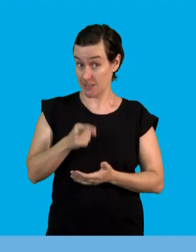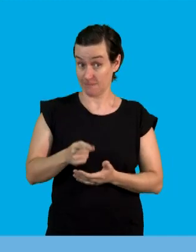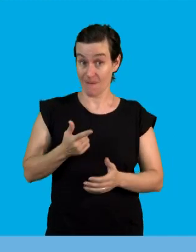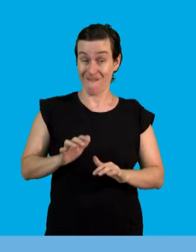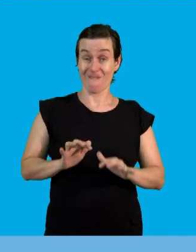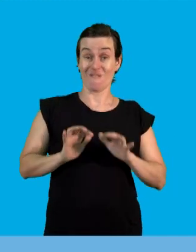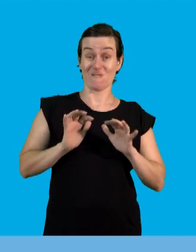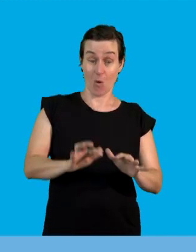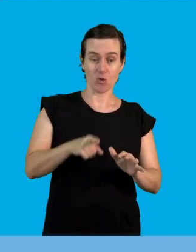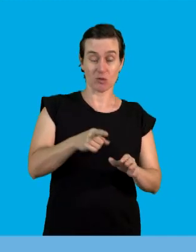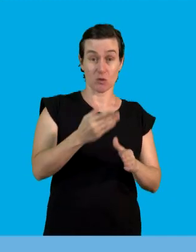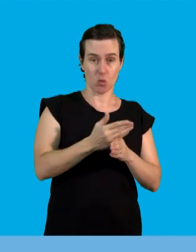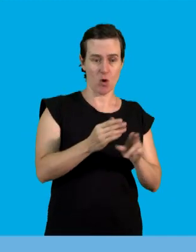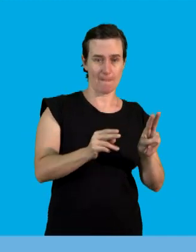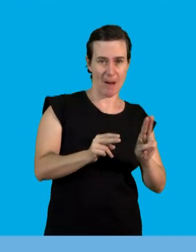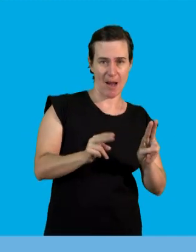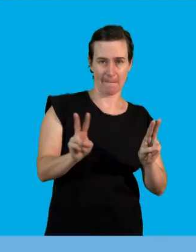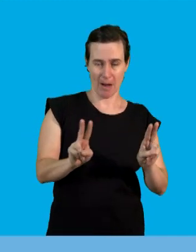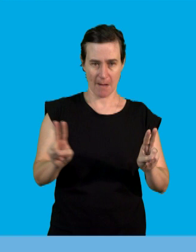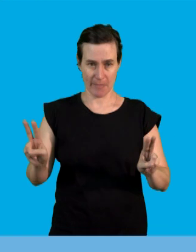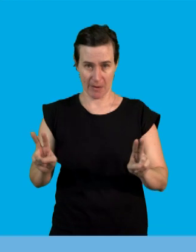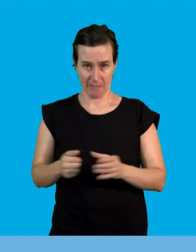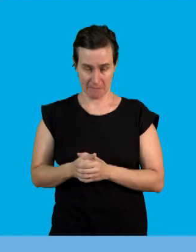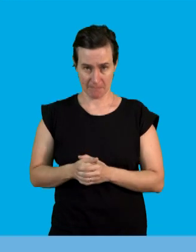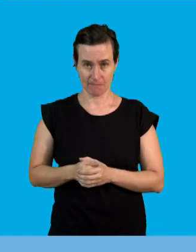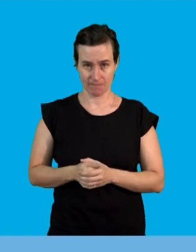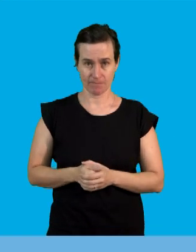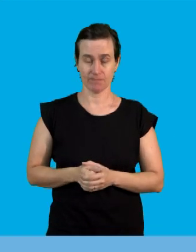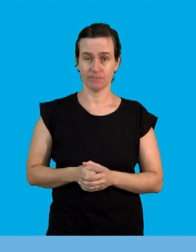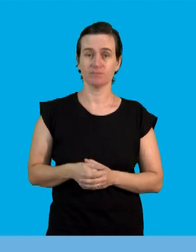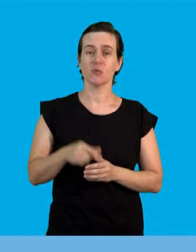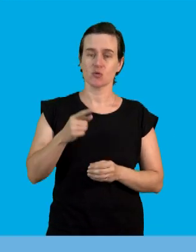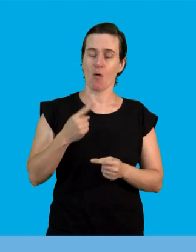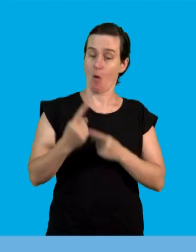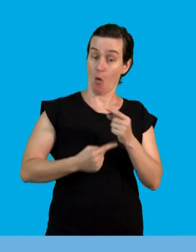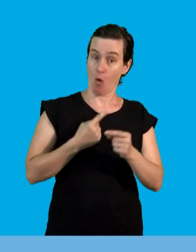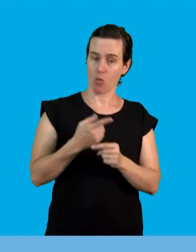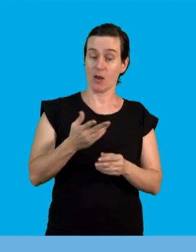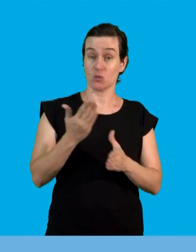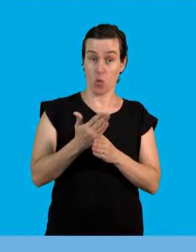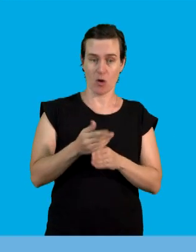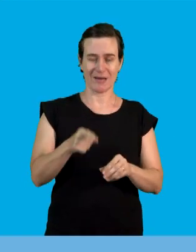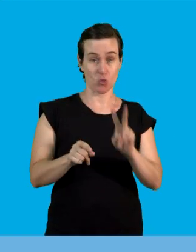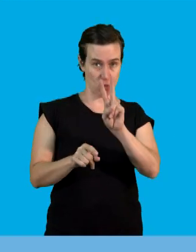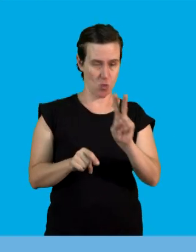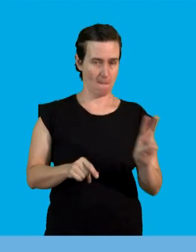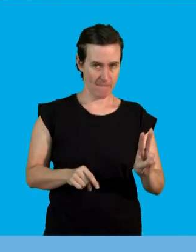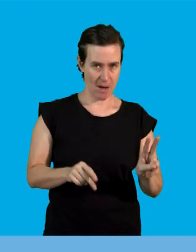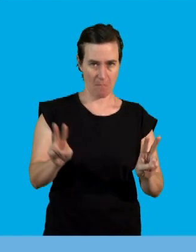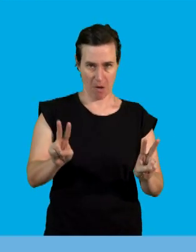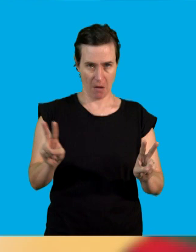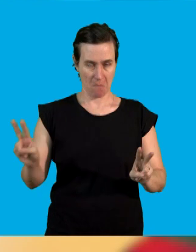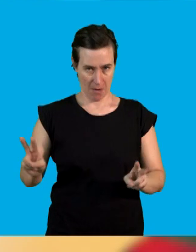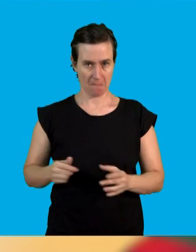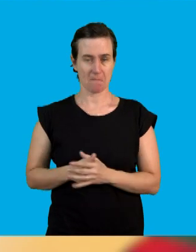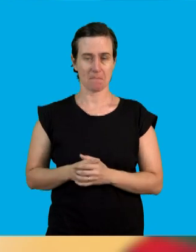that forces act in pairs. So the forces that you're going to be talking about here, they are always acting in pairs.